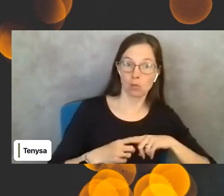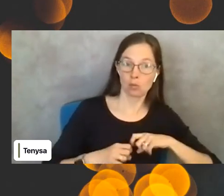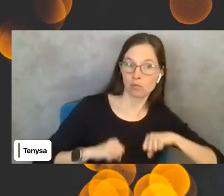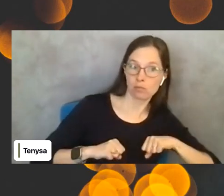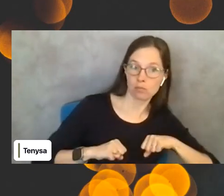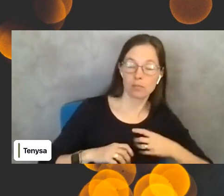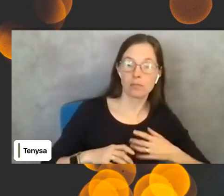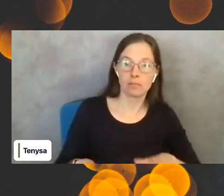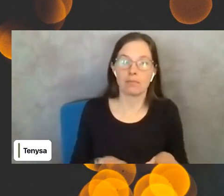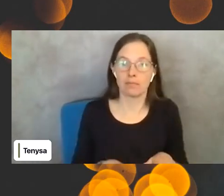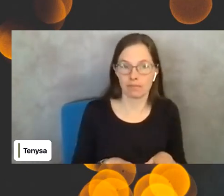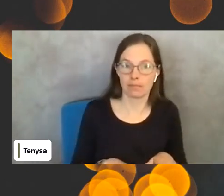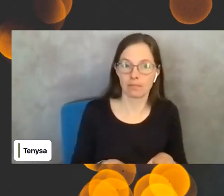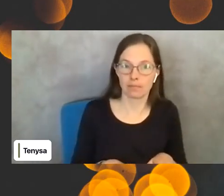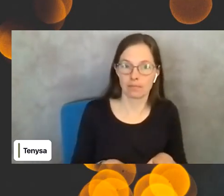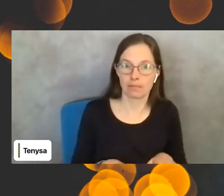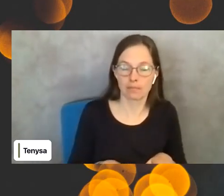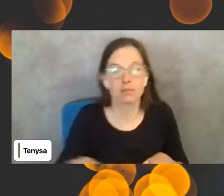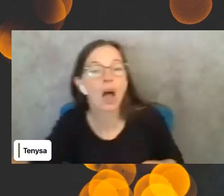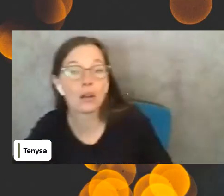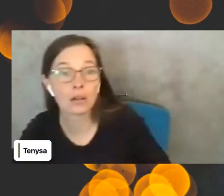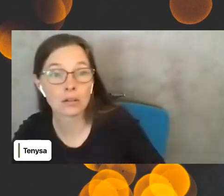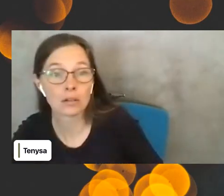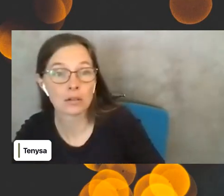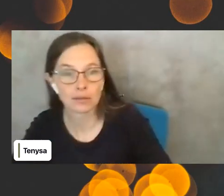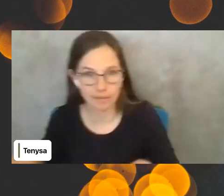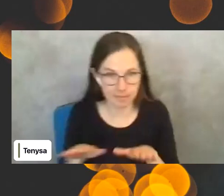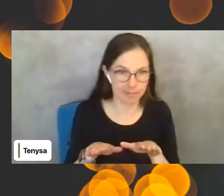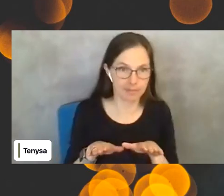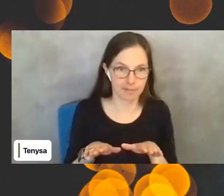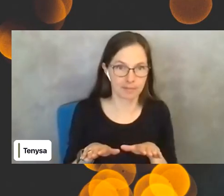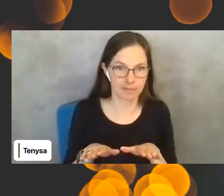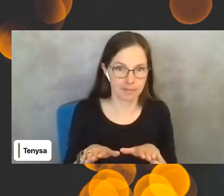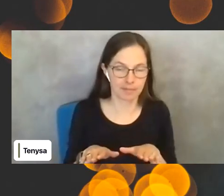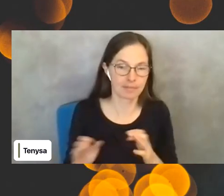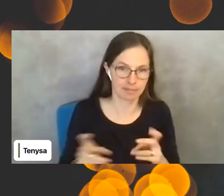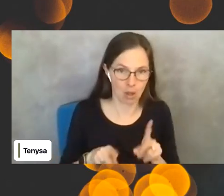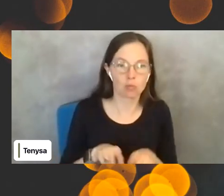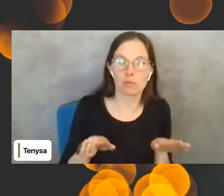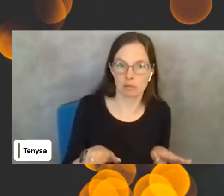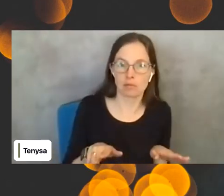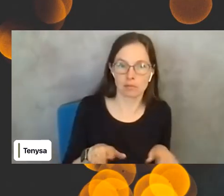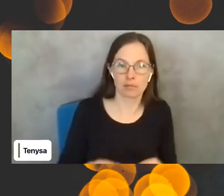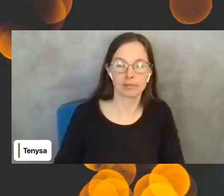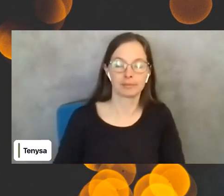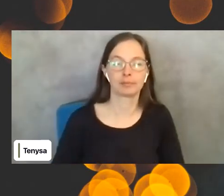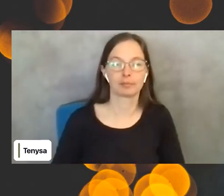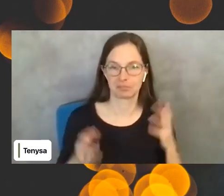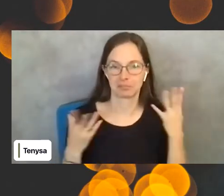back in this way. You go from lunge to back to your on guard.